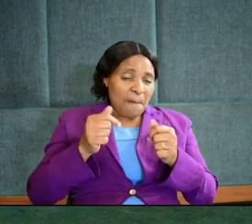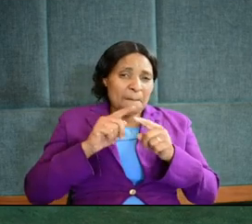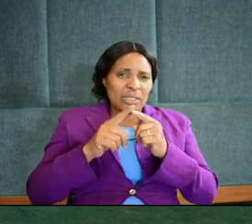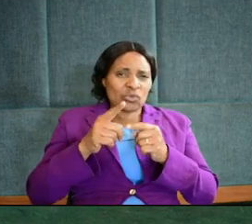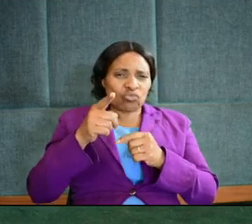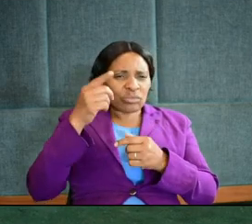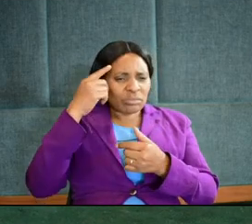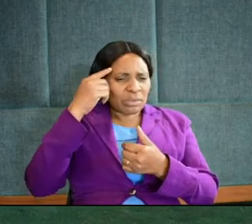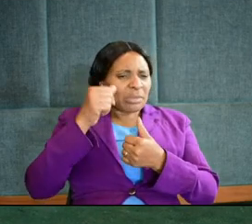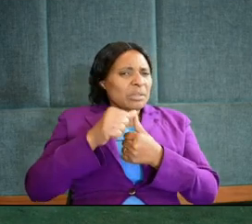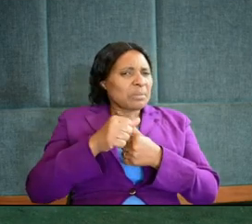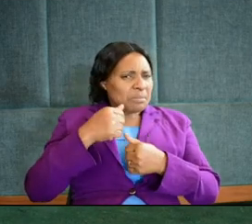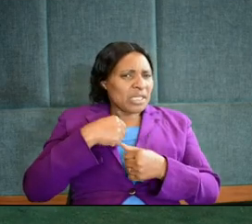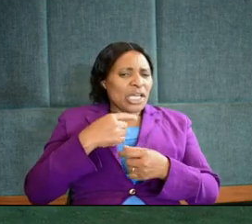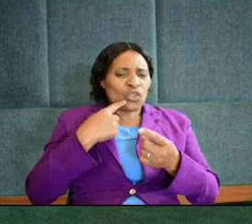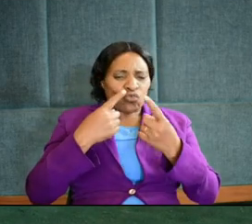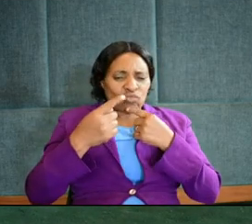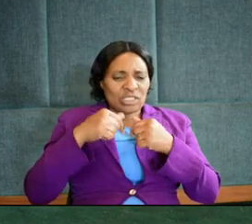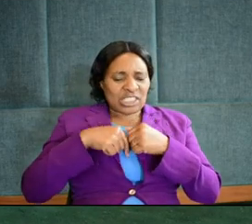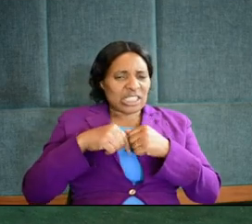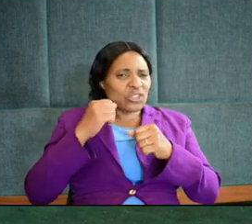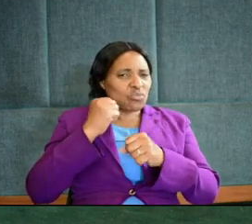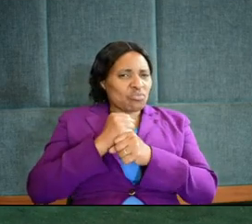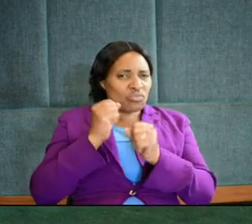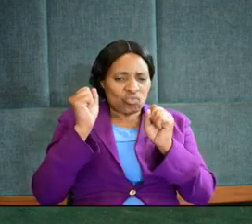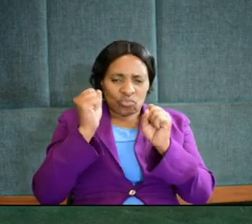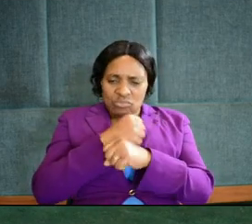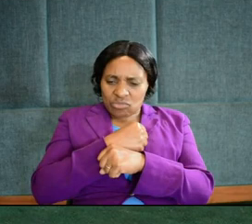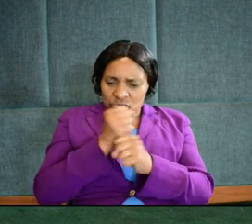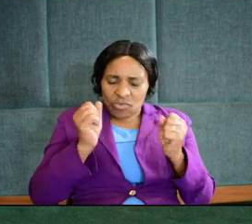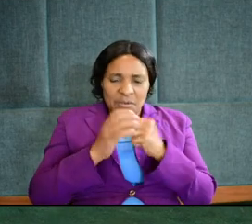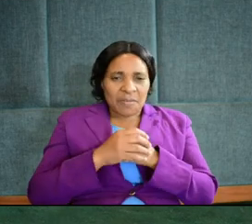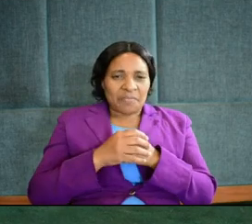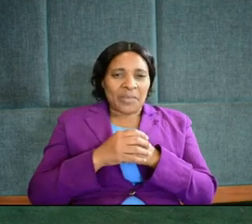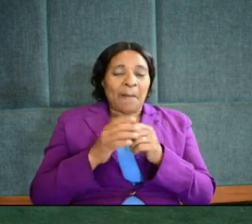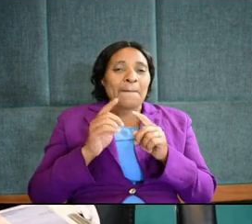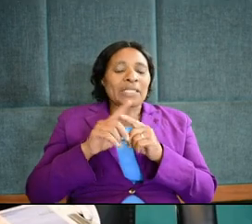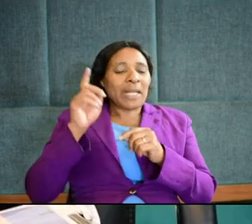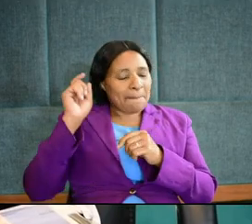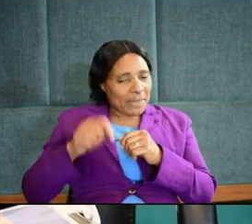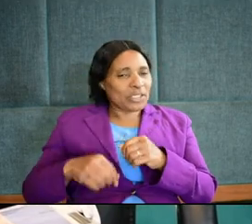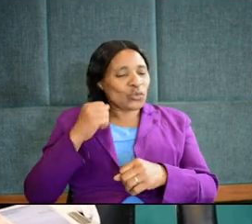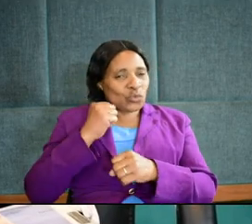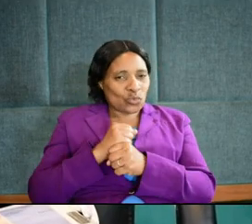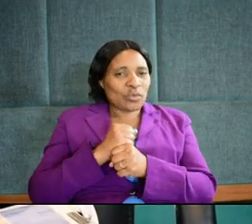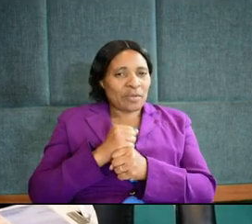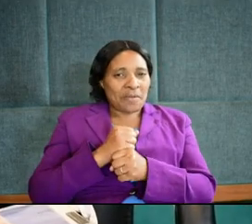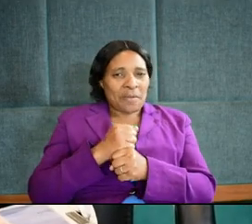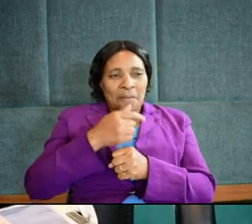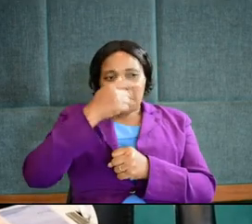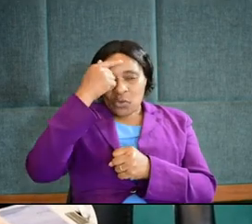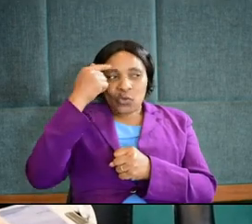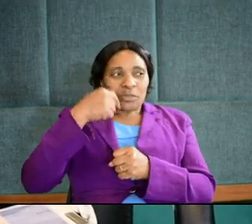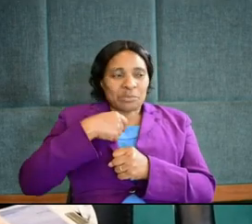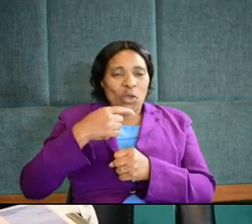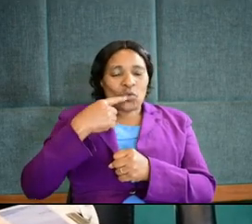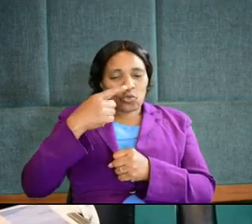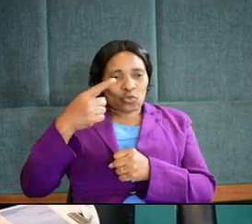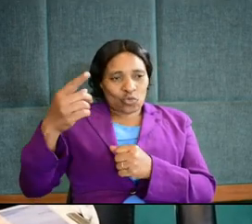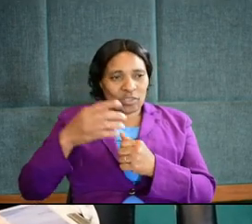that, oh, I was told this and I didn't do, but I have to do it because I was